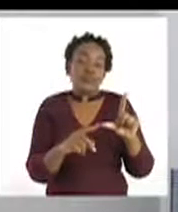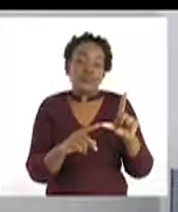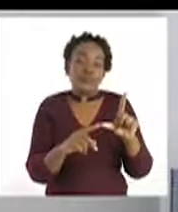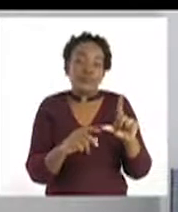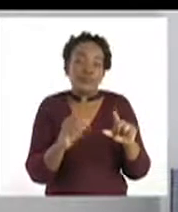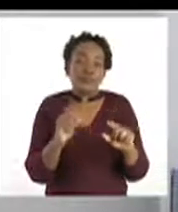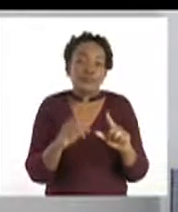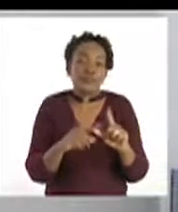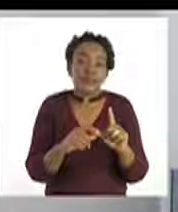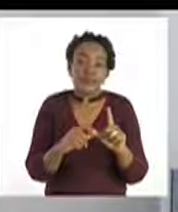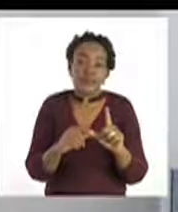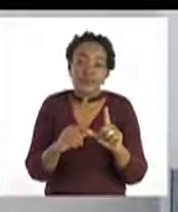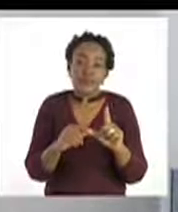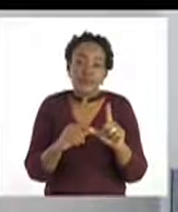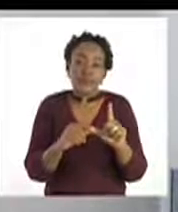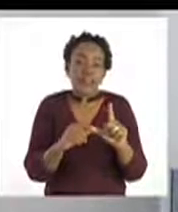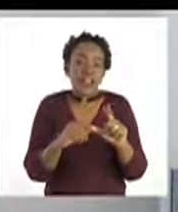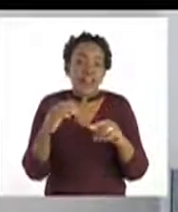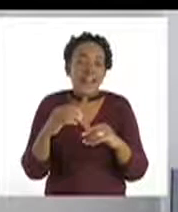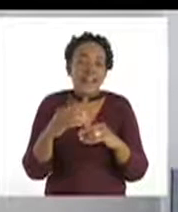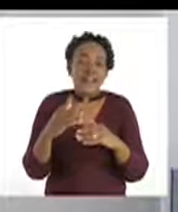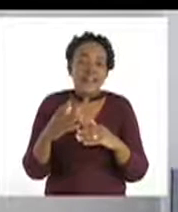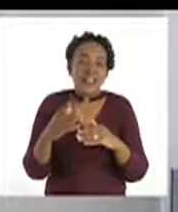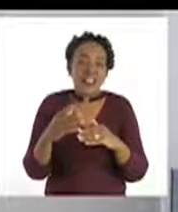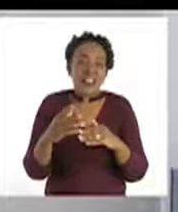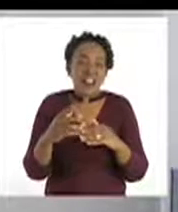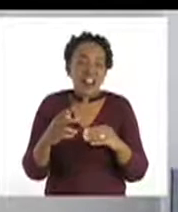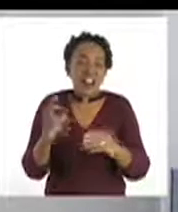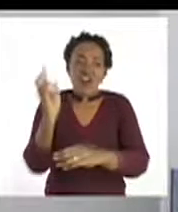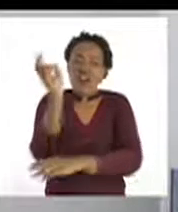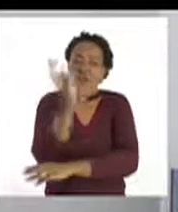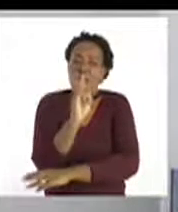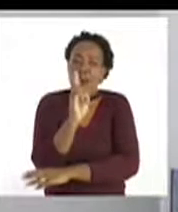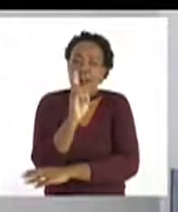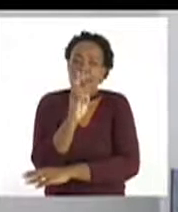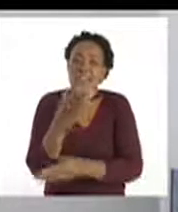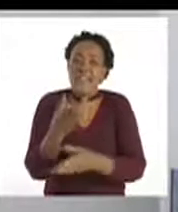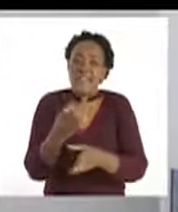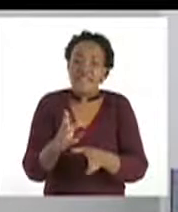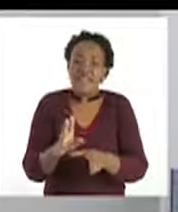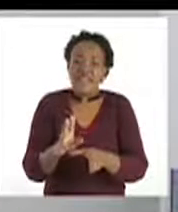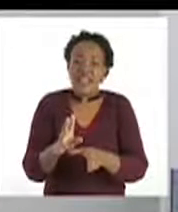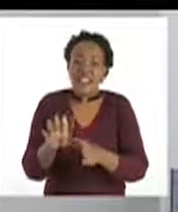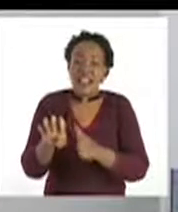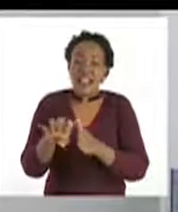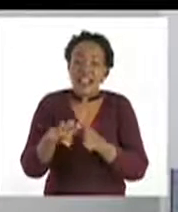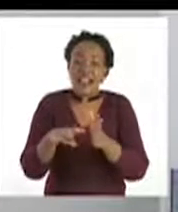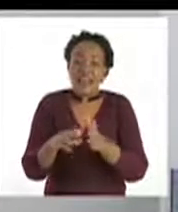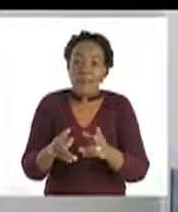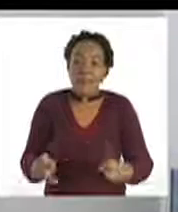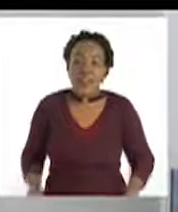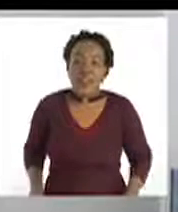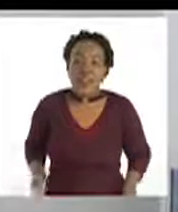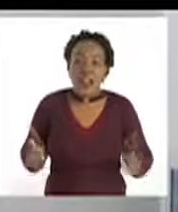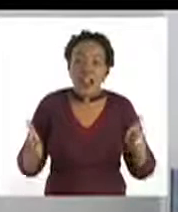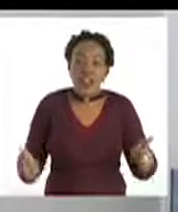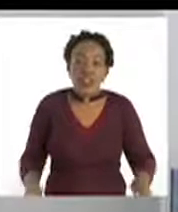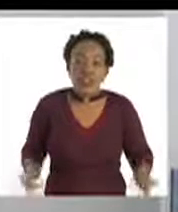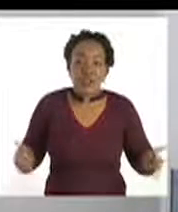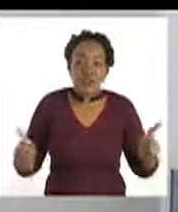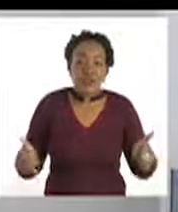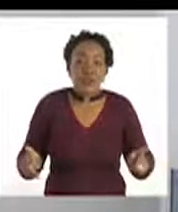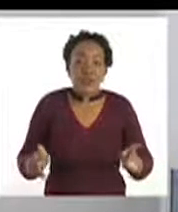Okay. After the holiday, I took a train back to